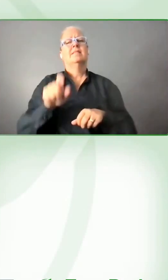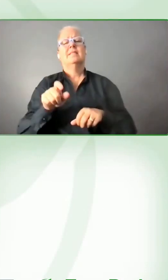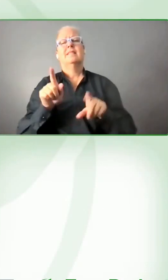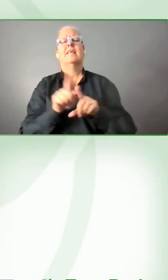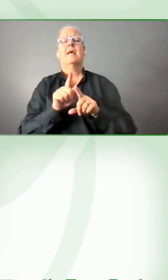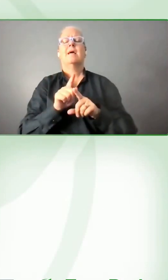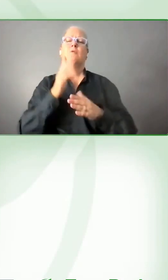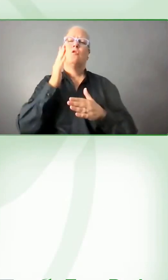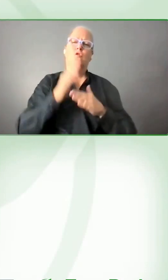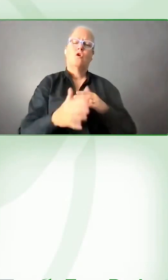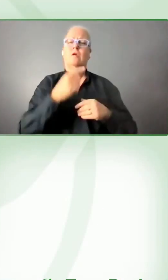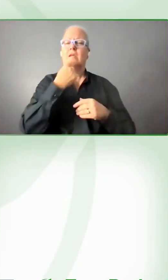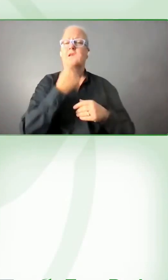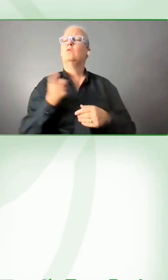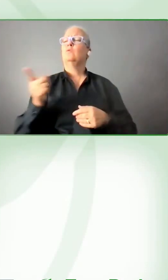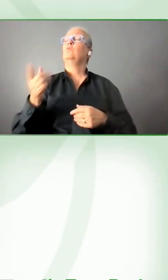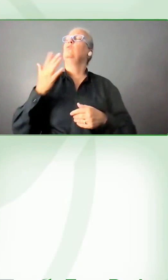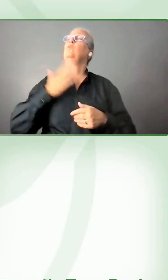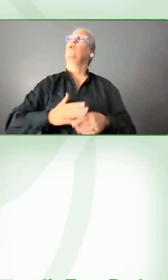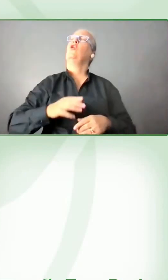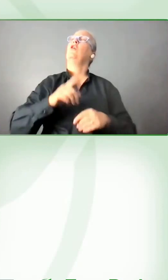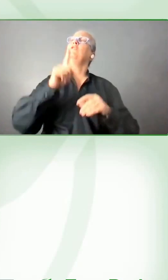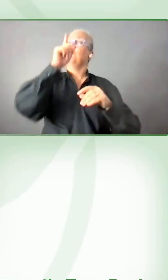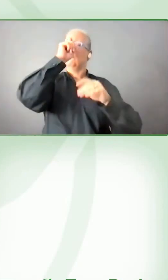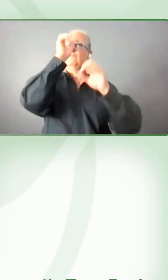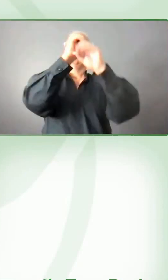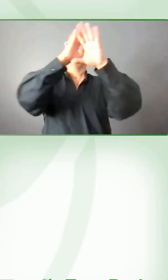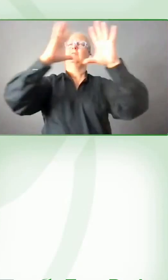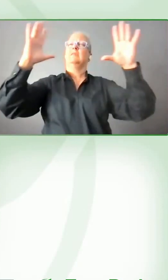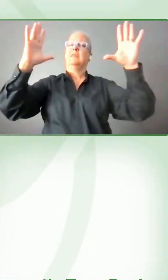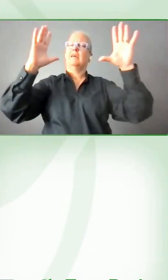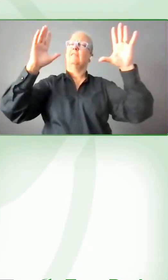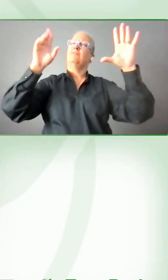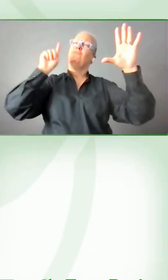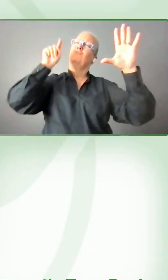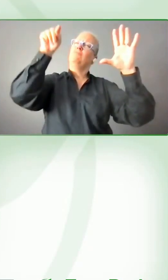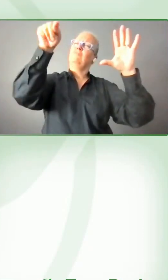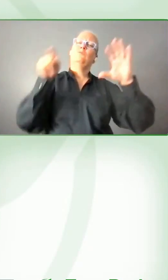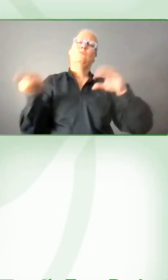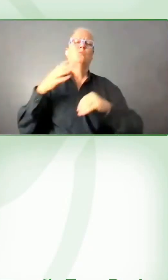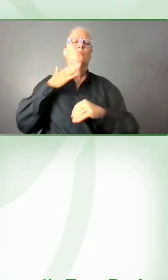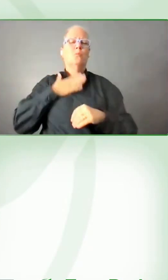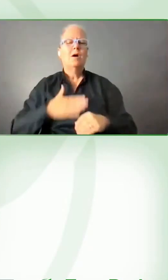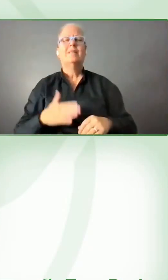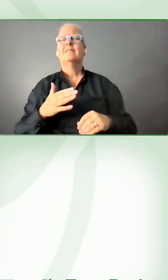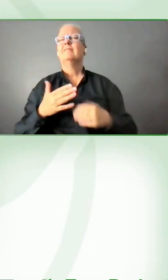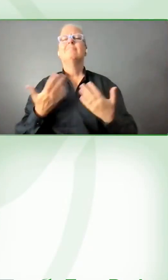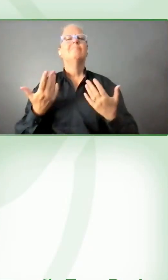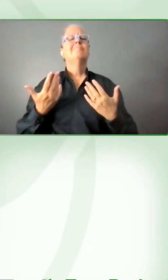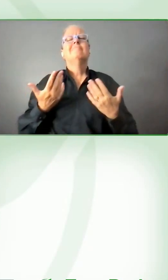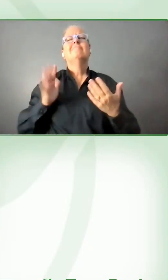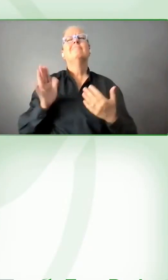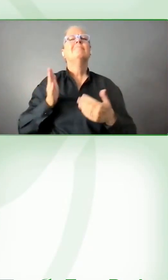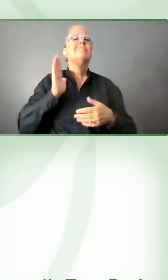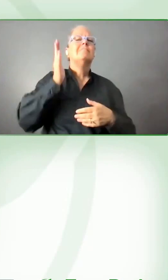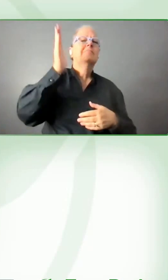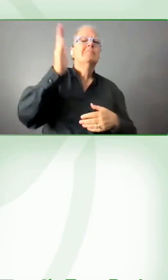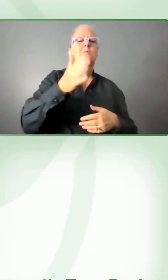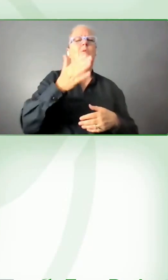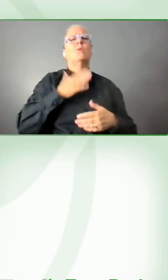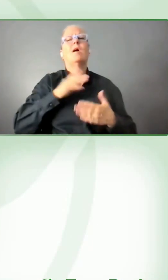you could quickly give a 1-minute response of how you'd like to see the world take the next